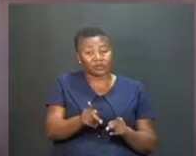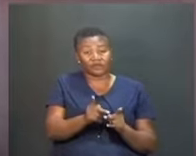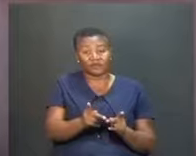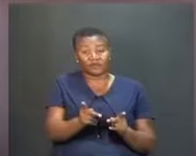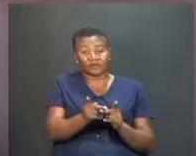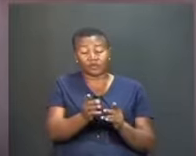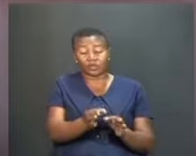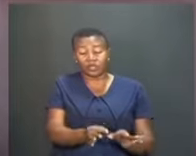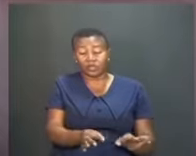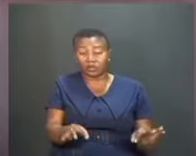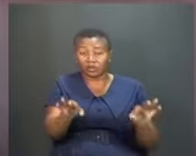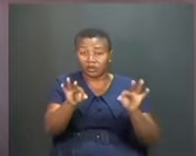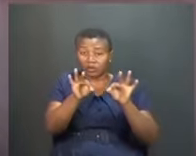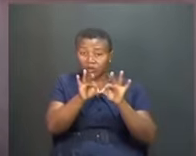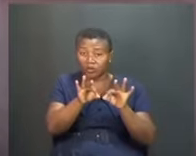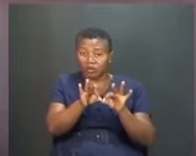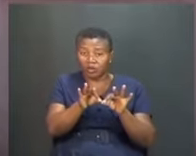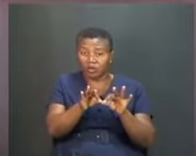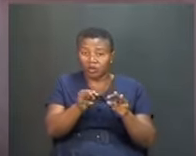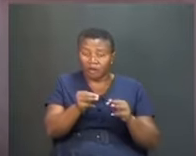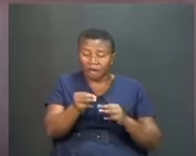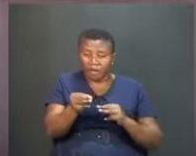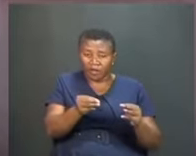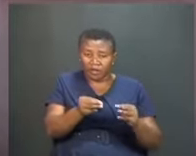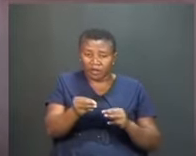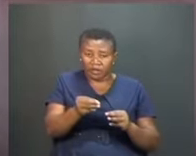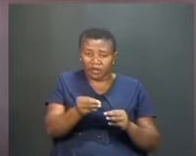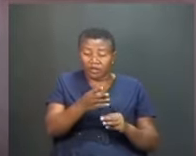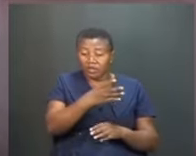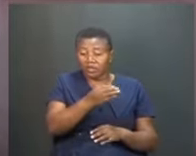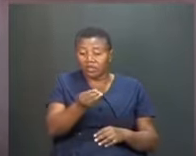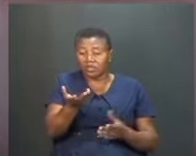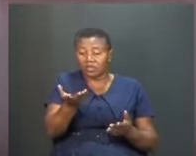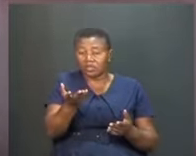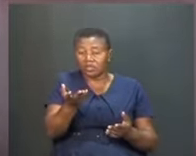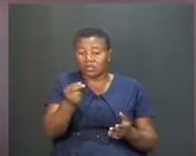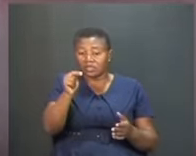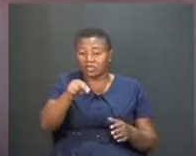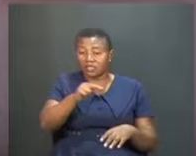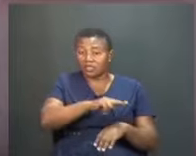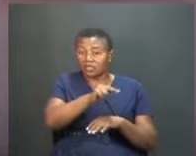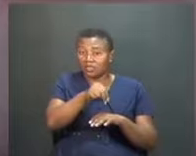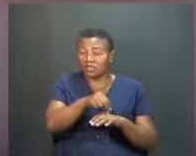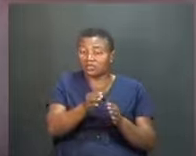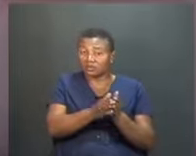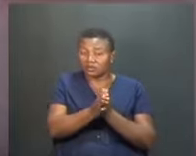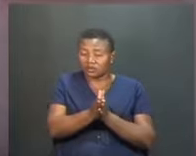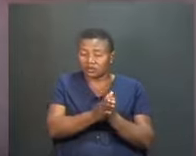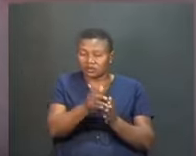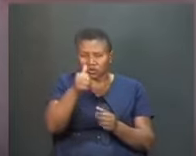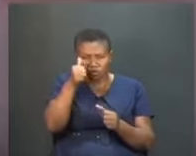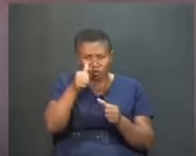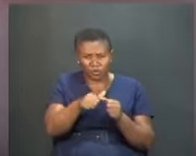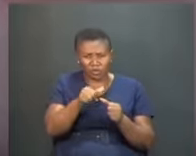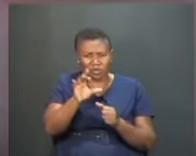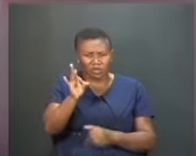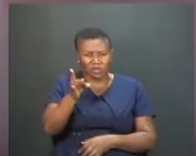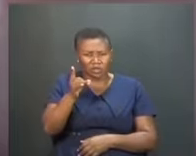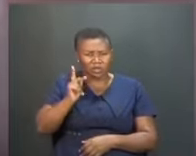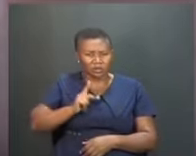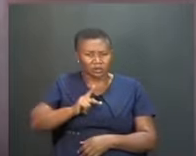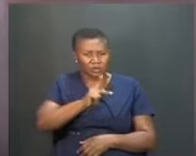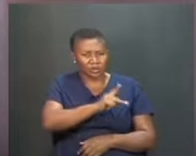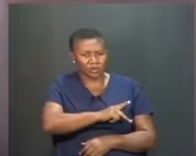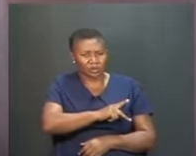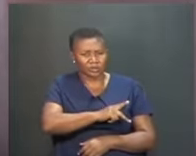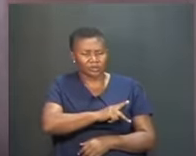important matter of national interest. The Speaker may recall that in the 8th Parliament, this matter came